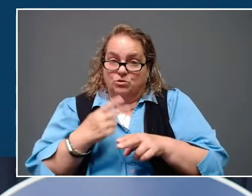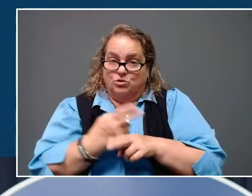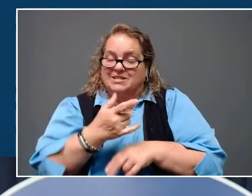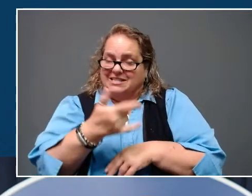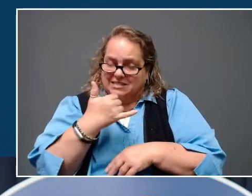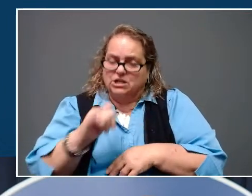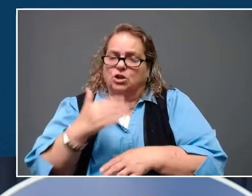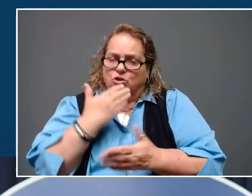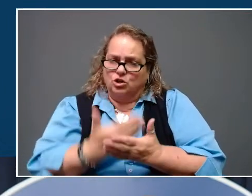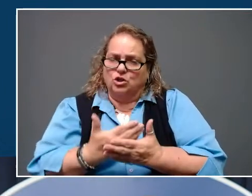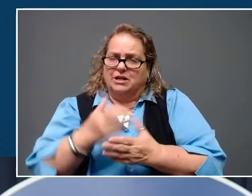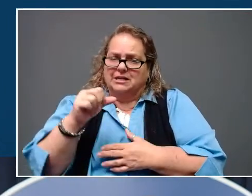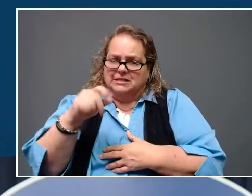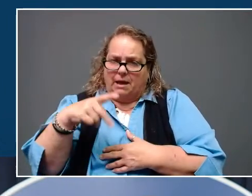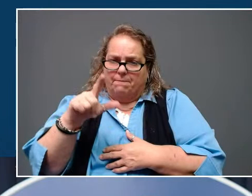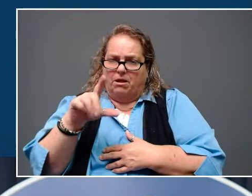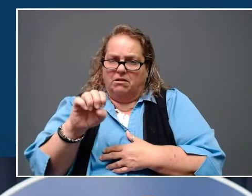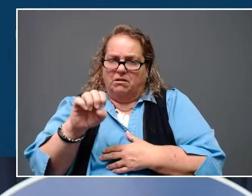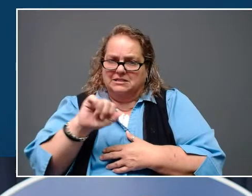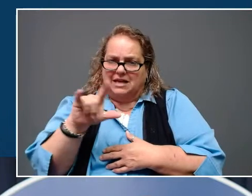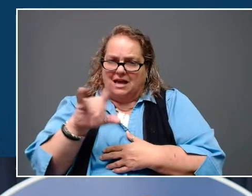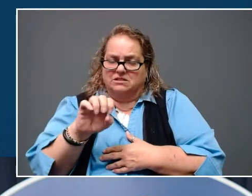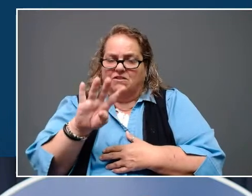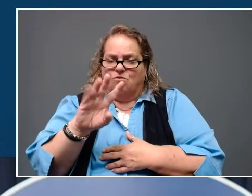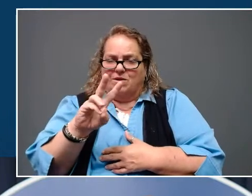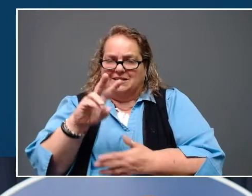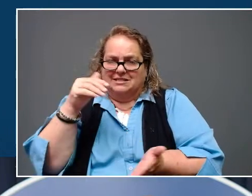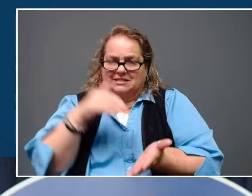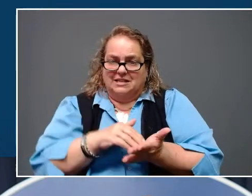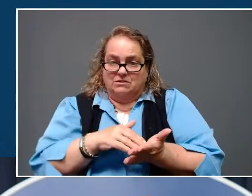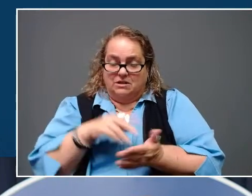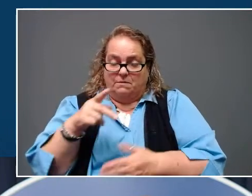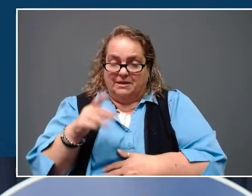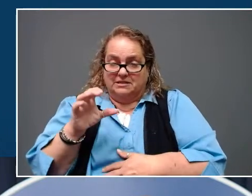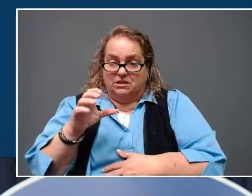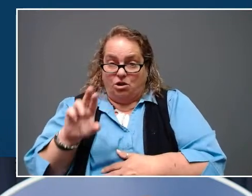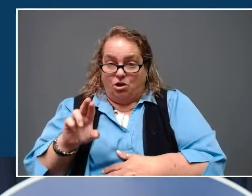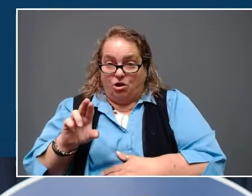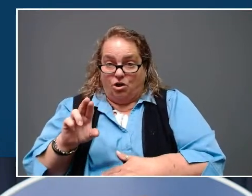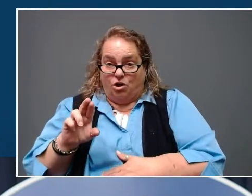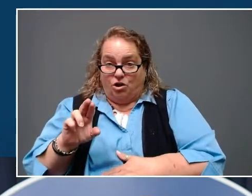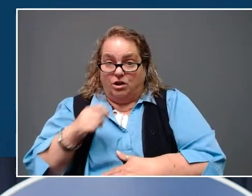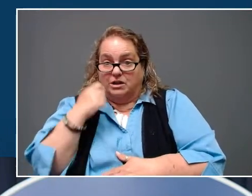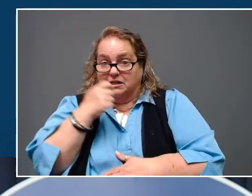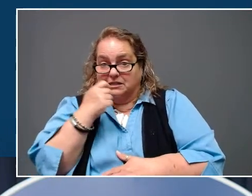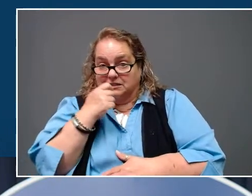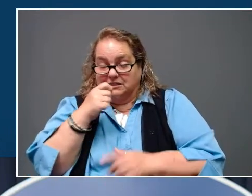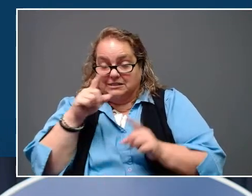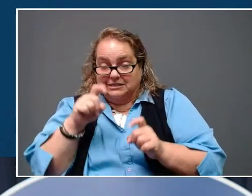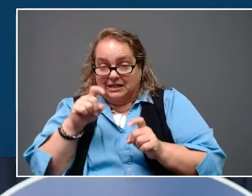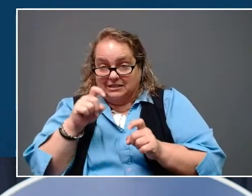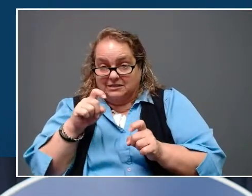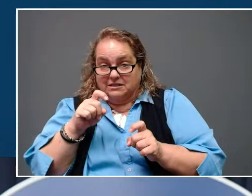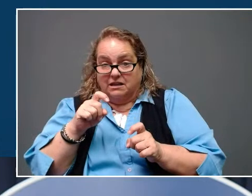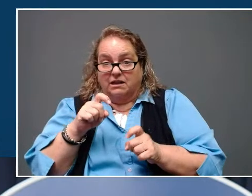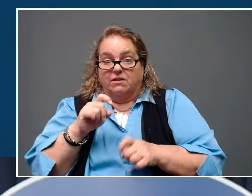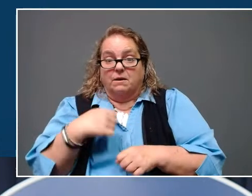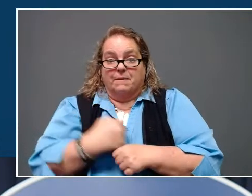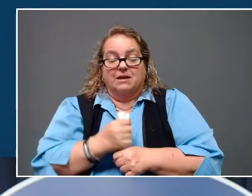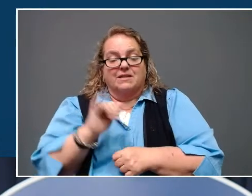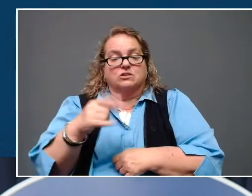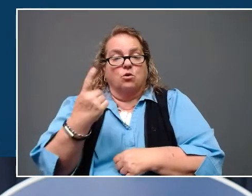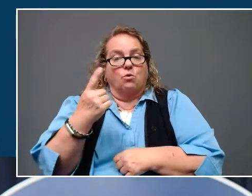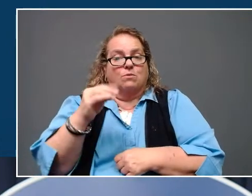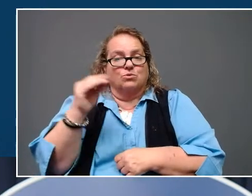We had about 46,000 PCR, polymerase chain reaction test results that made that. That's 1% of all Kentuckians